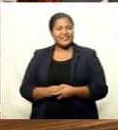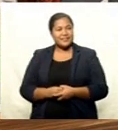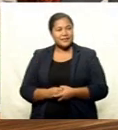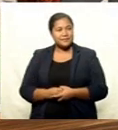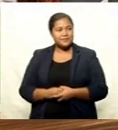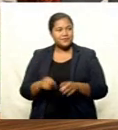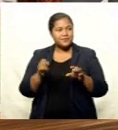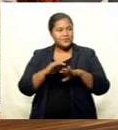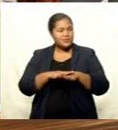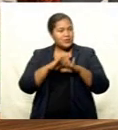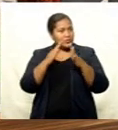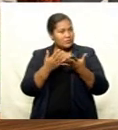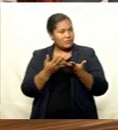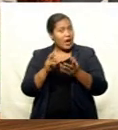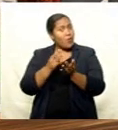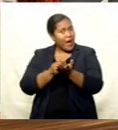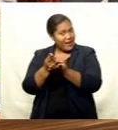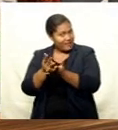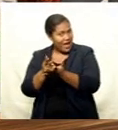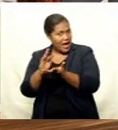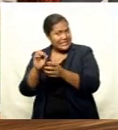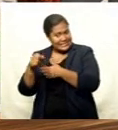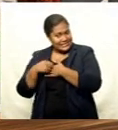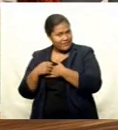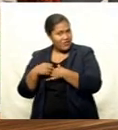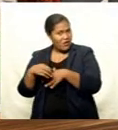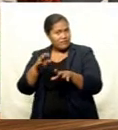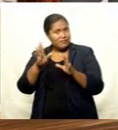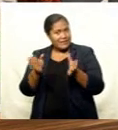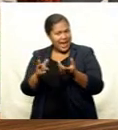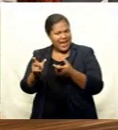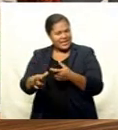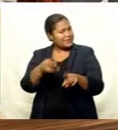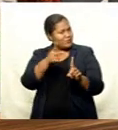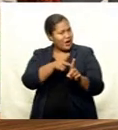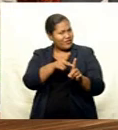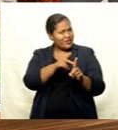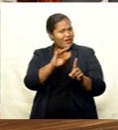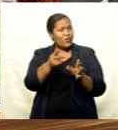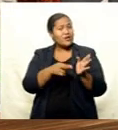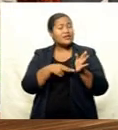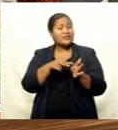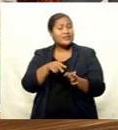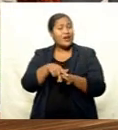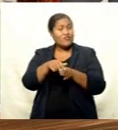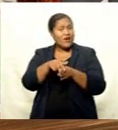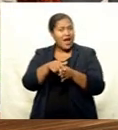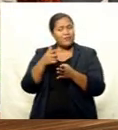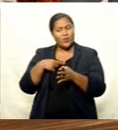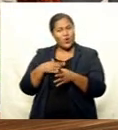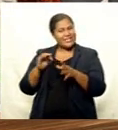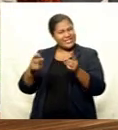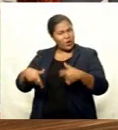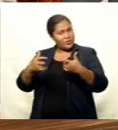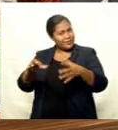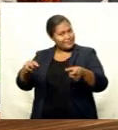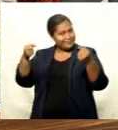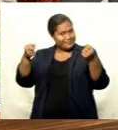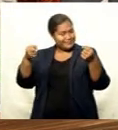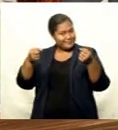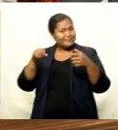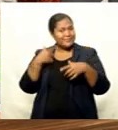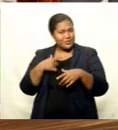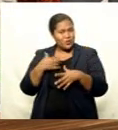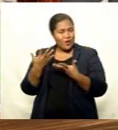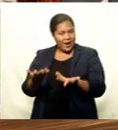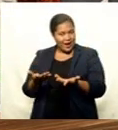The welfare of players remains a priority for Nanranga football. With competitions on hold, the association has exhausted its cash